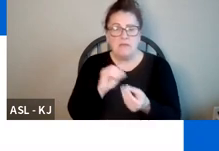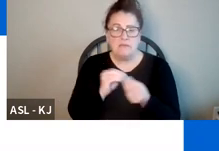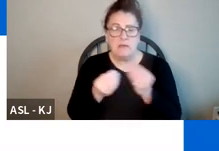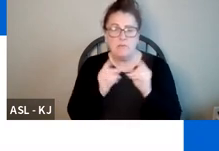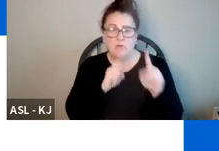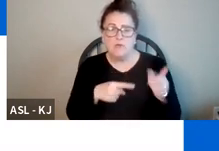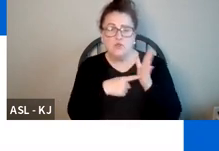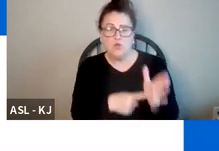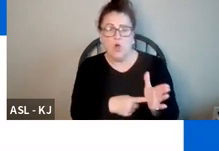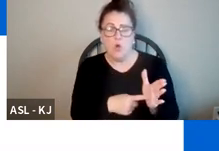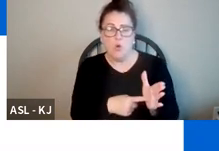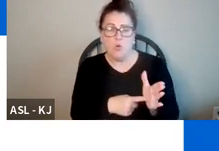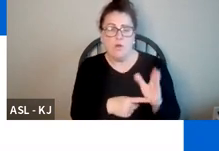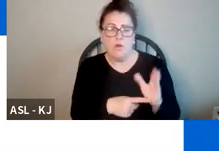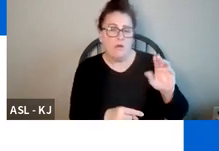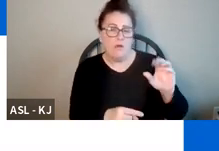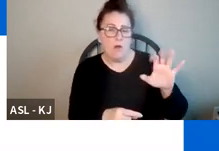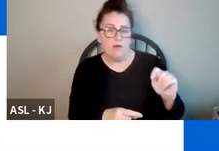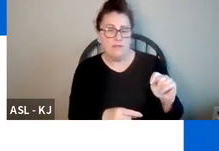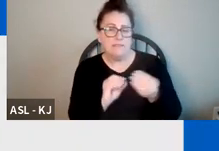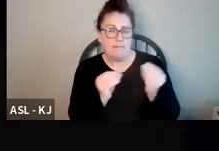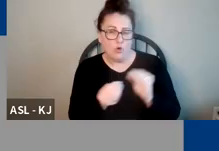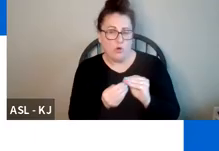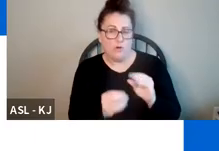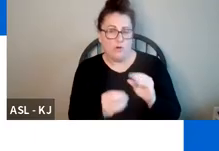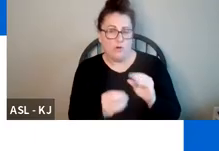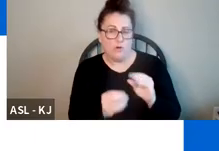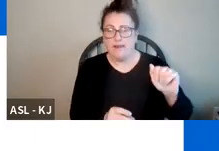are represented in this data.